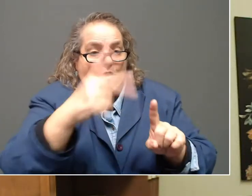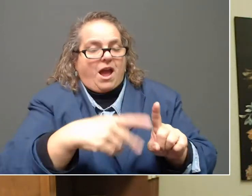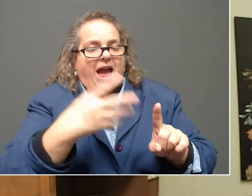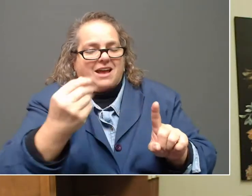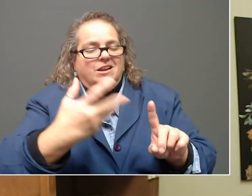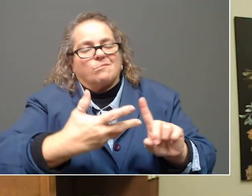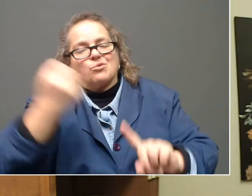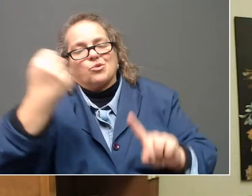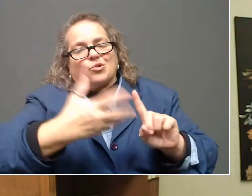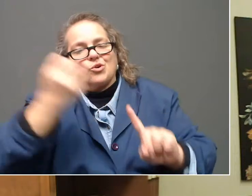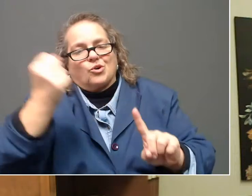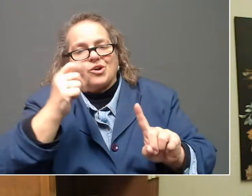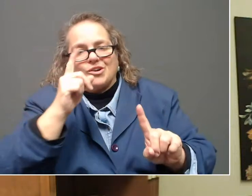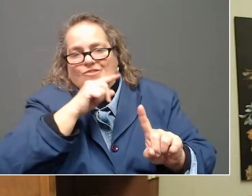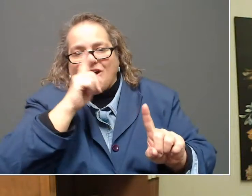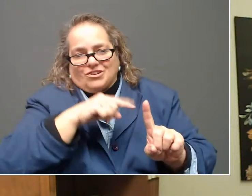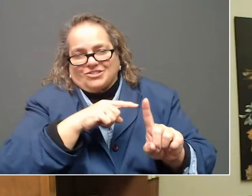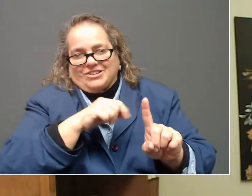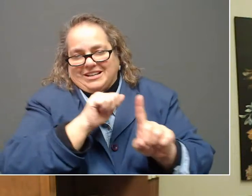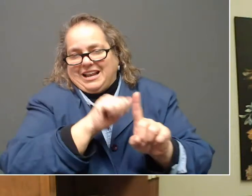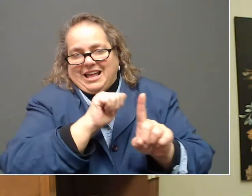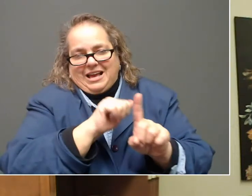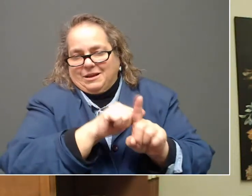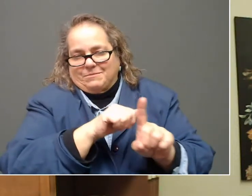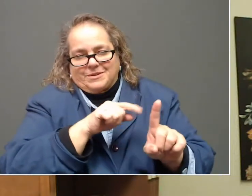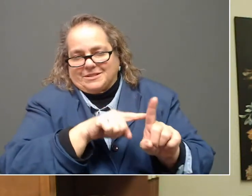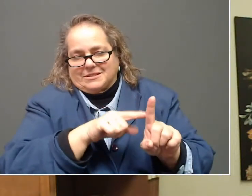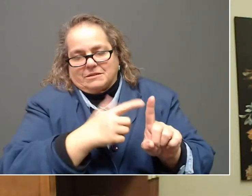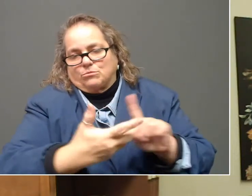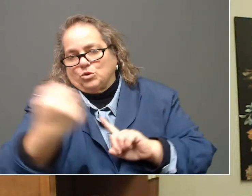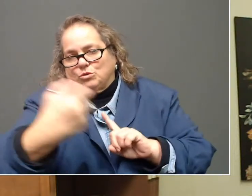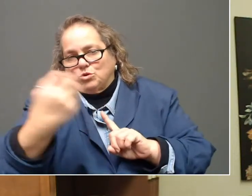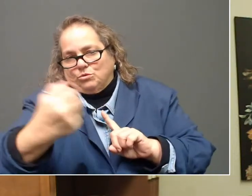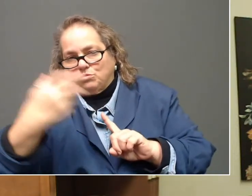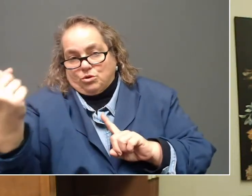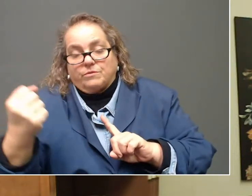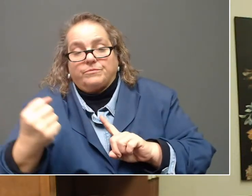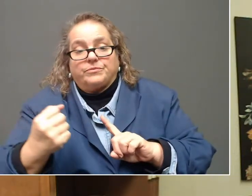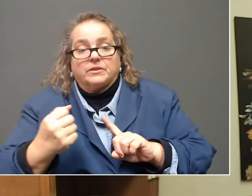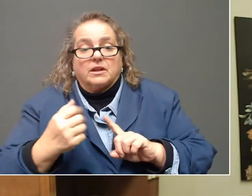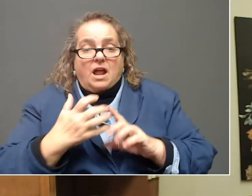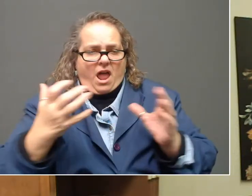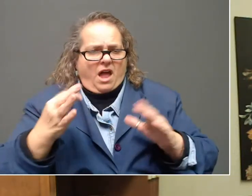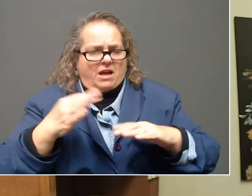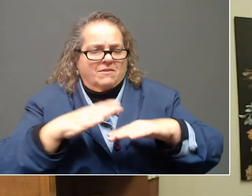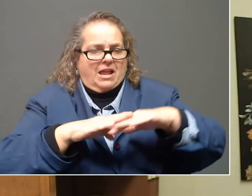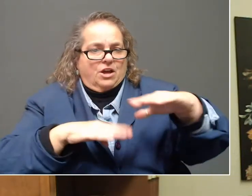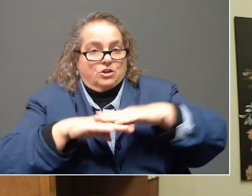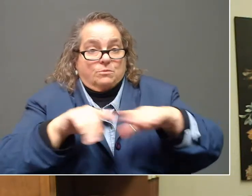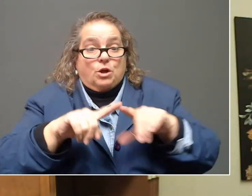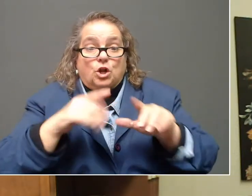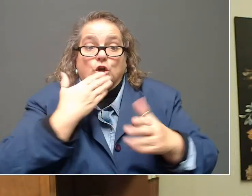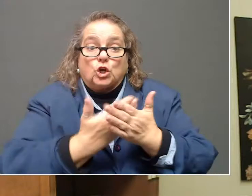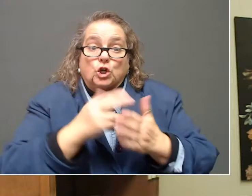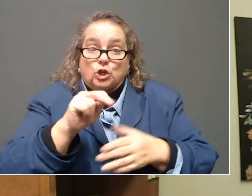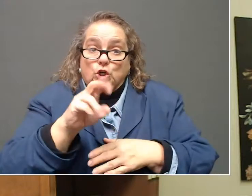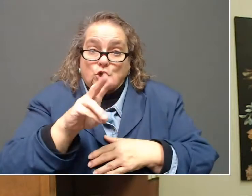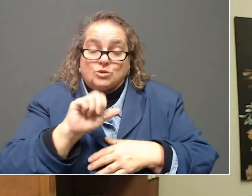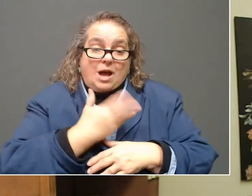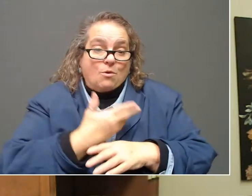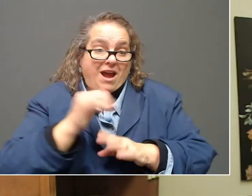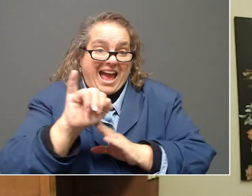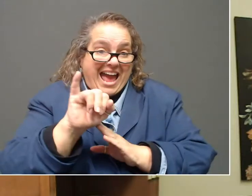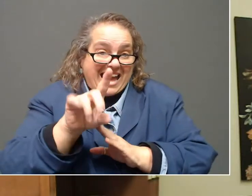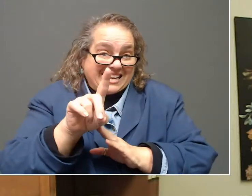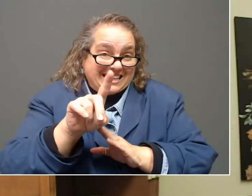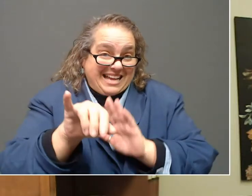a lot of these claims, they're getting hung up. On top of that, we have 3 or 4 different computer